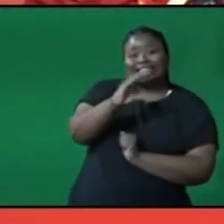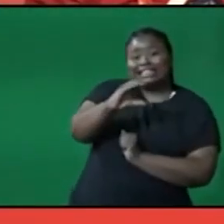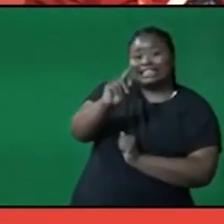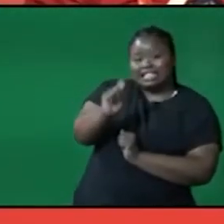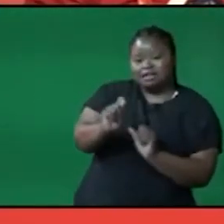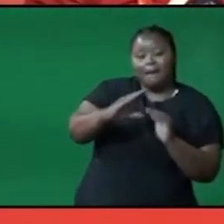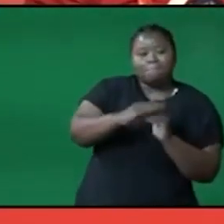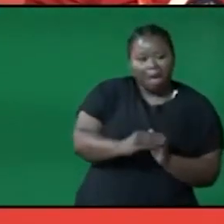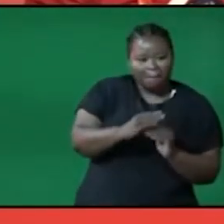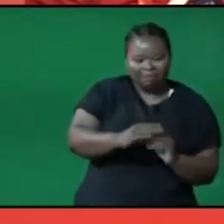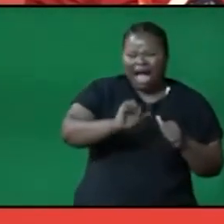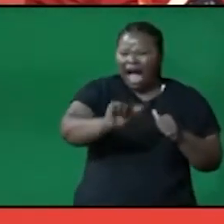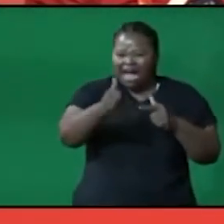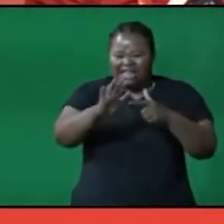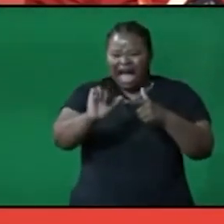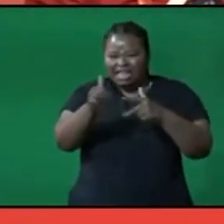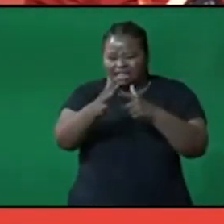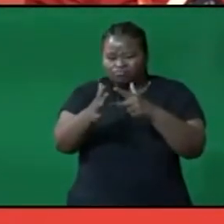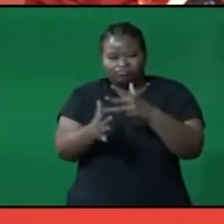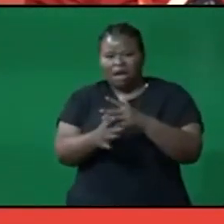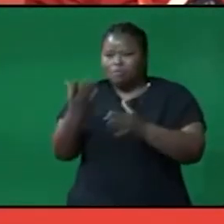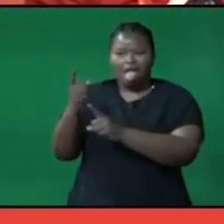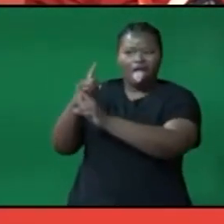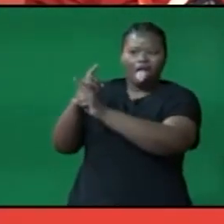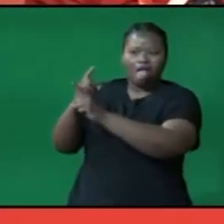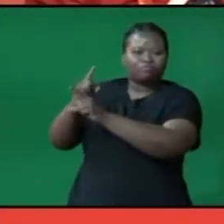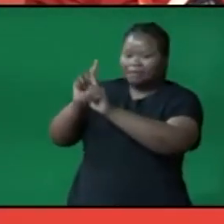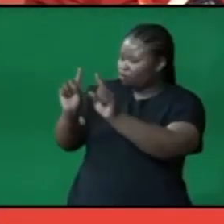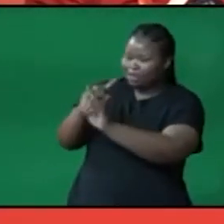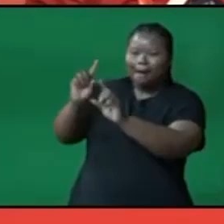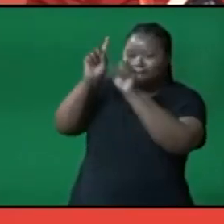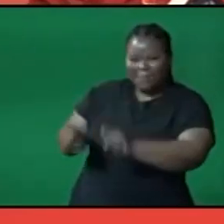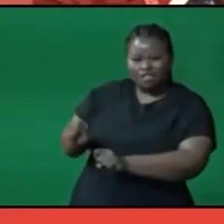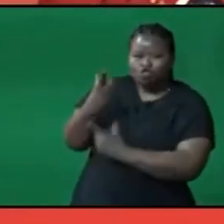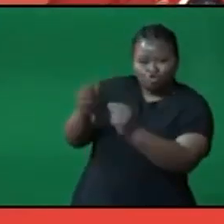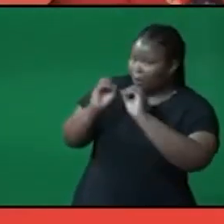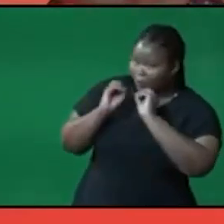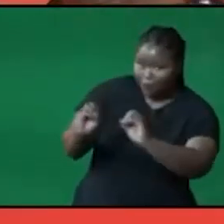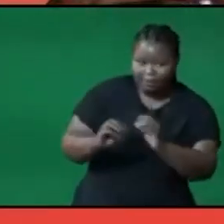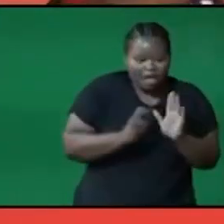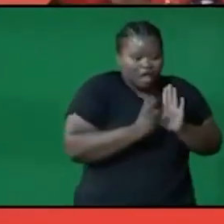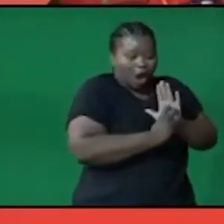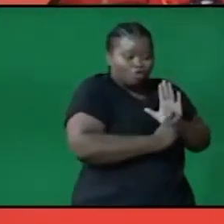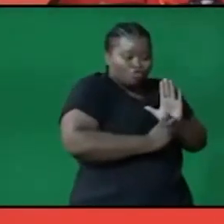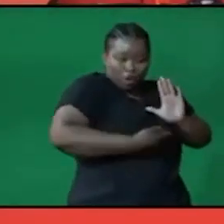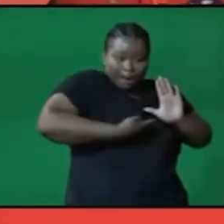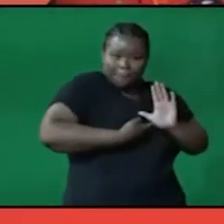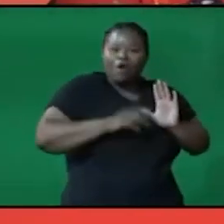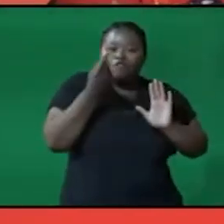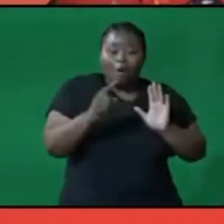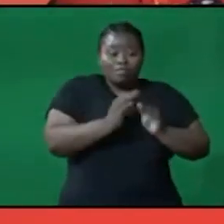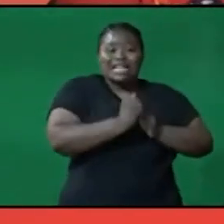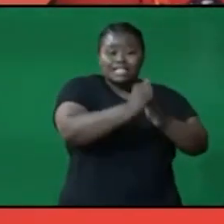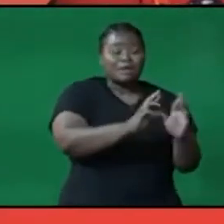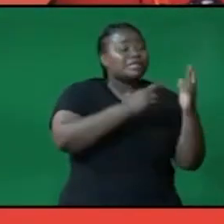that certain conduct is avoided and their role is clearly defined as they assume their leadership